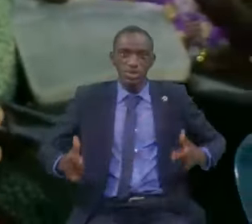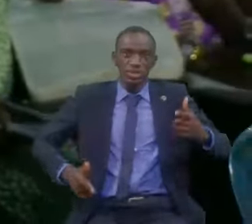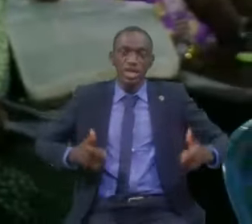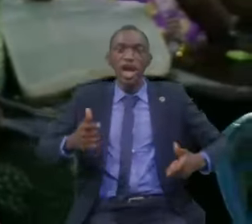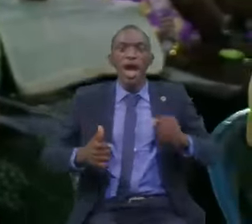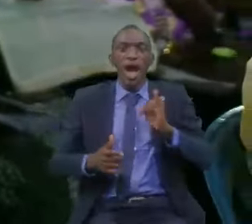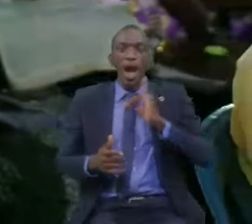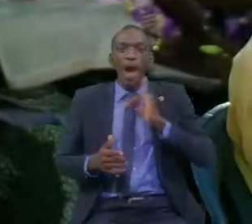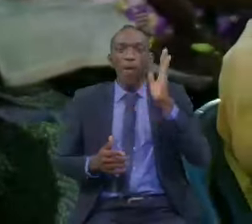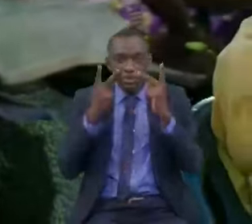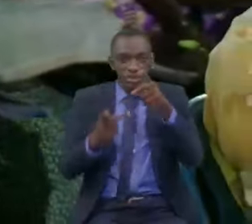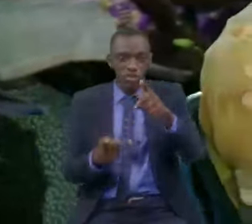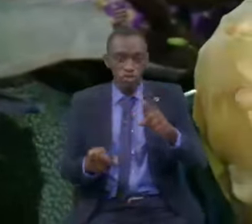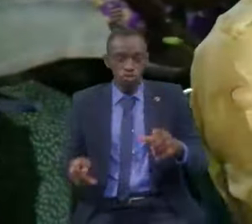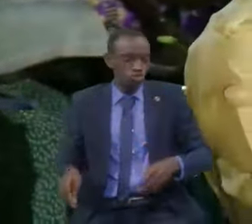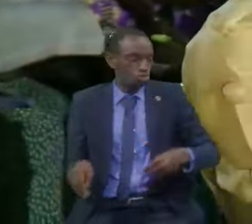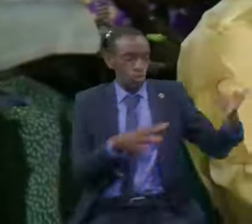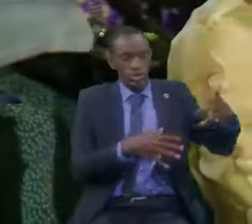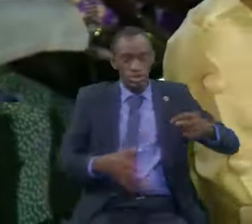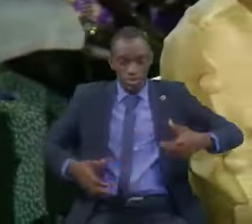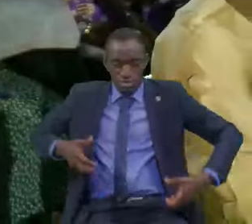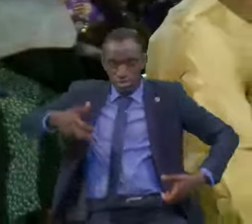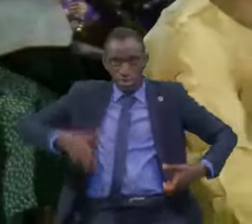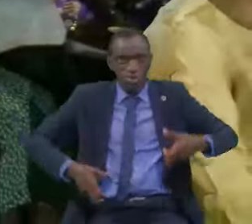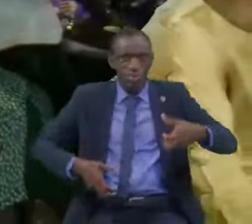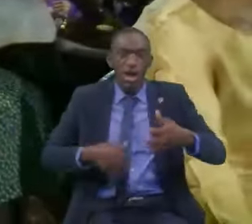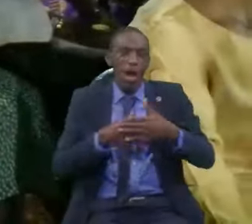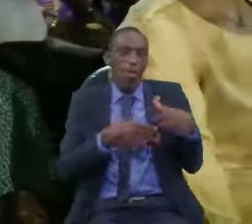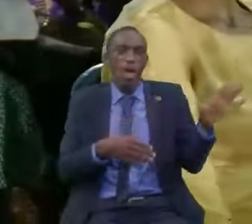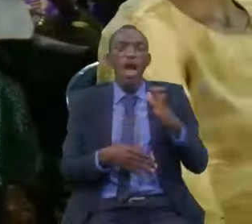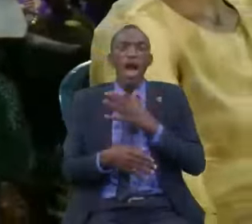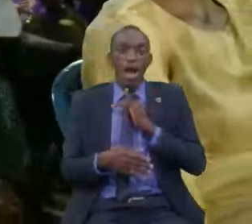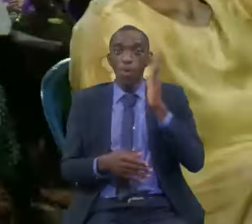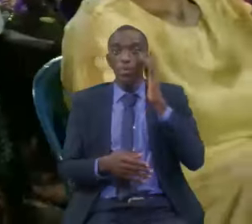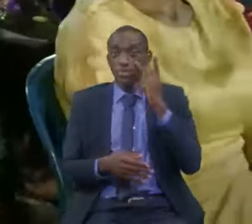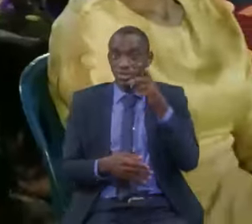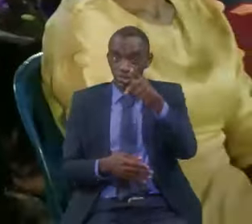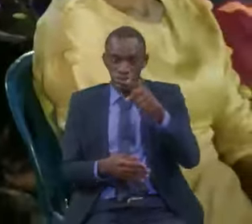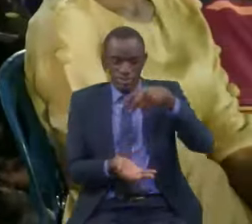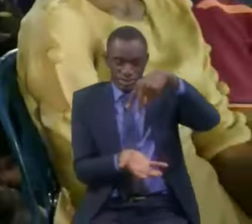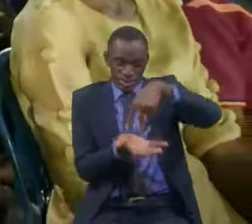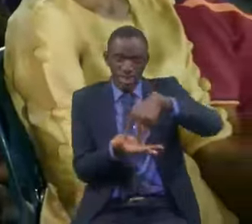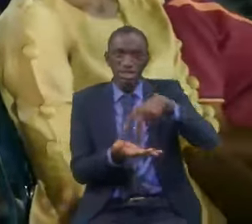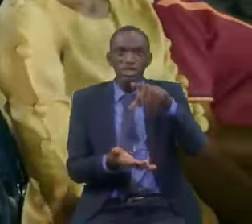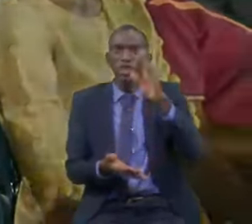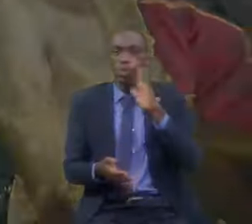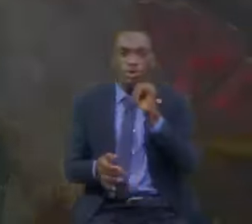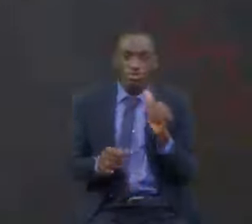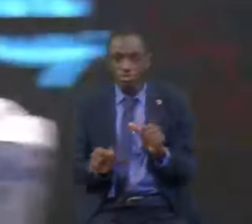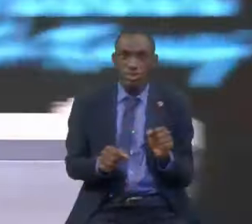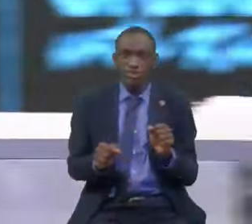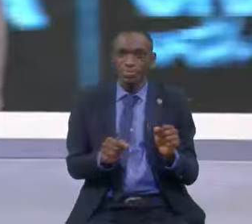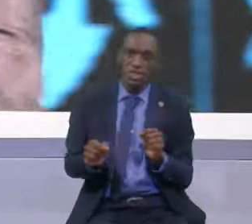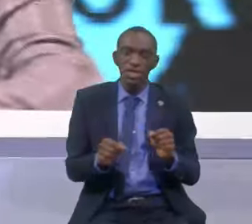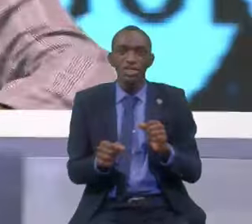crotches away I will see you standing and you will not shake you not shake you will not Shake I'll see